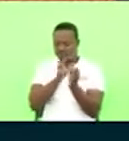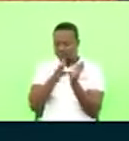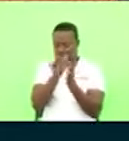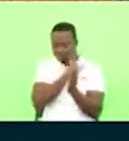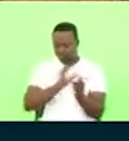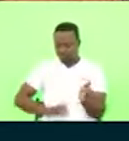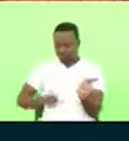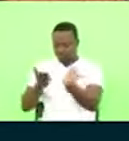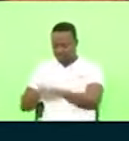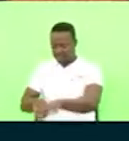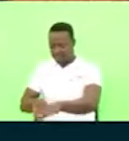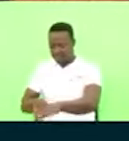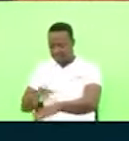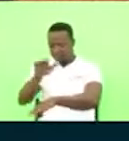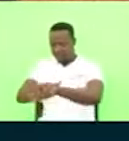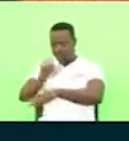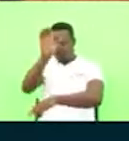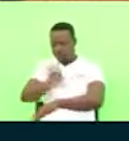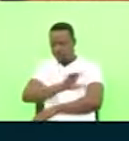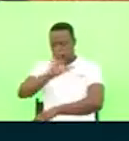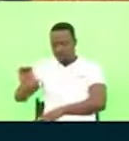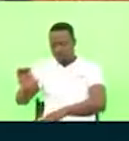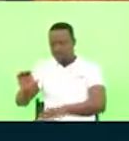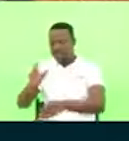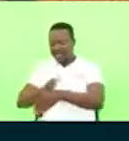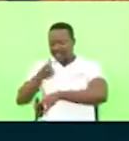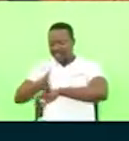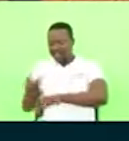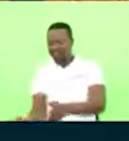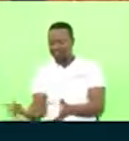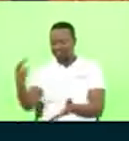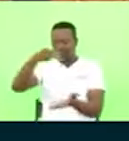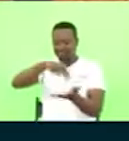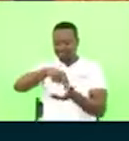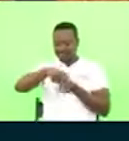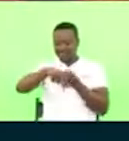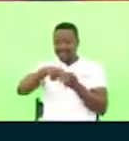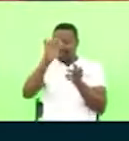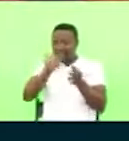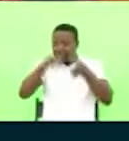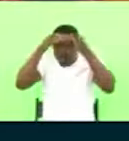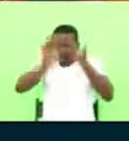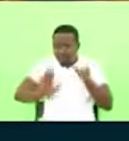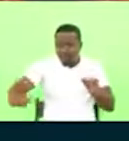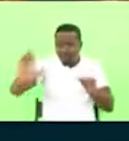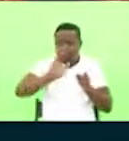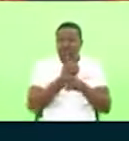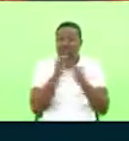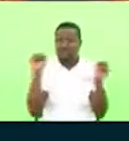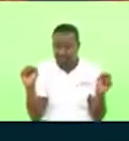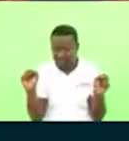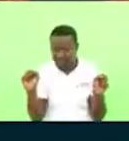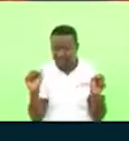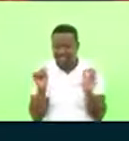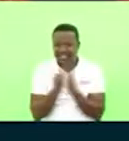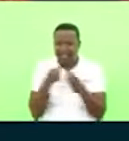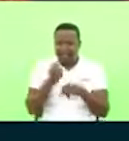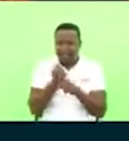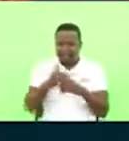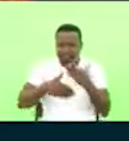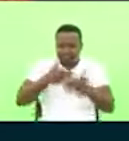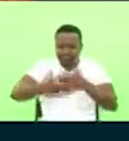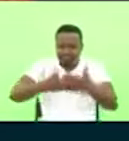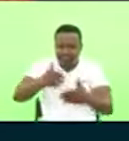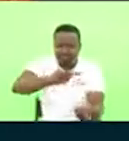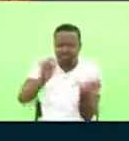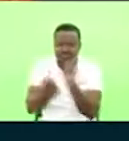and his resurrection is a cause of our salvation and the subsequent transformation.